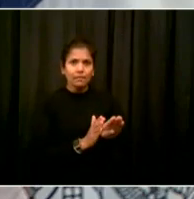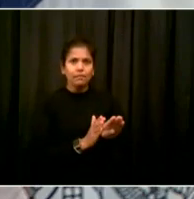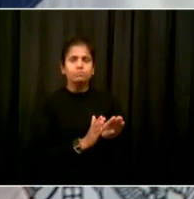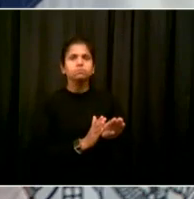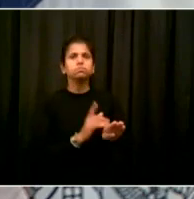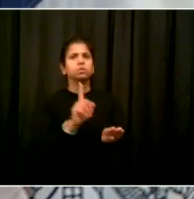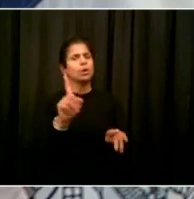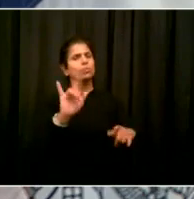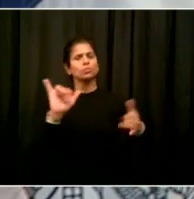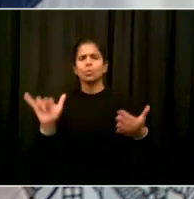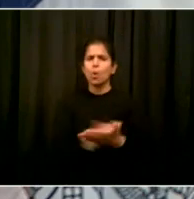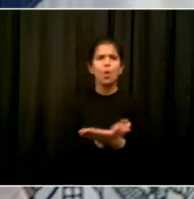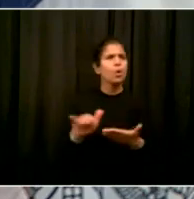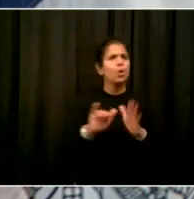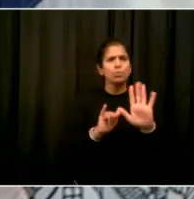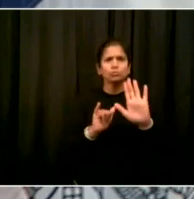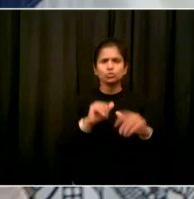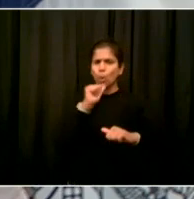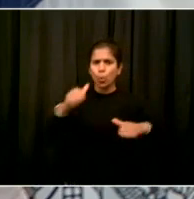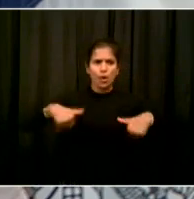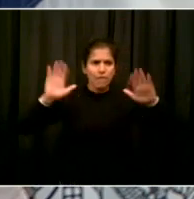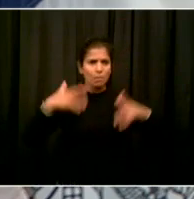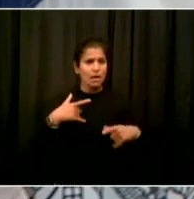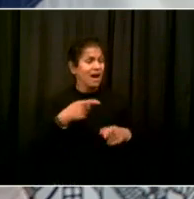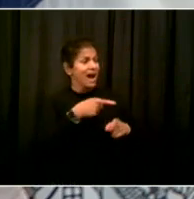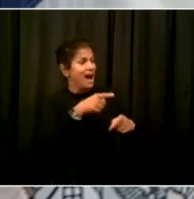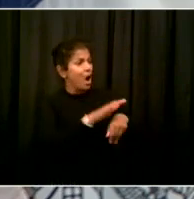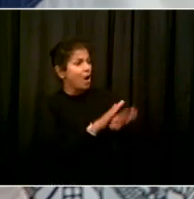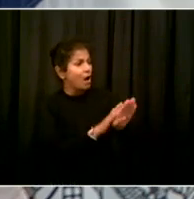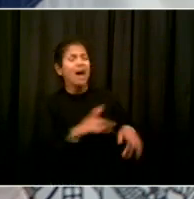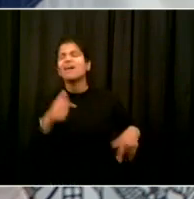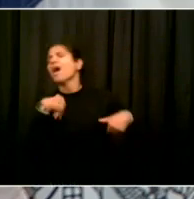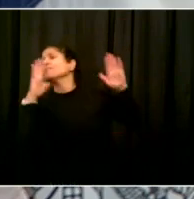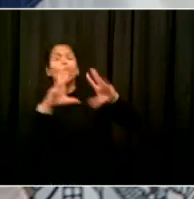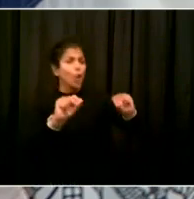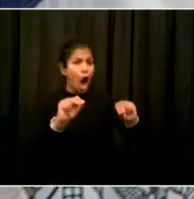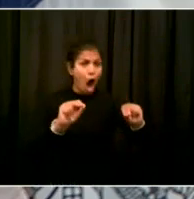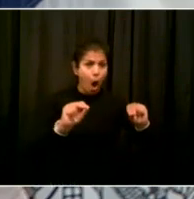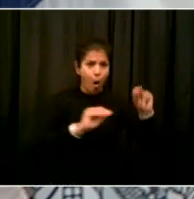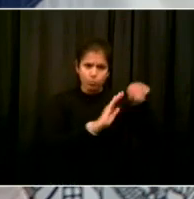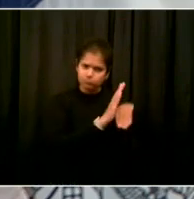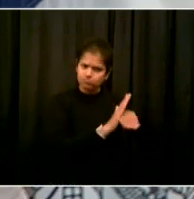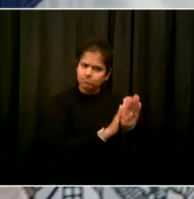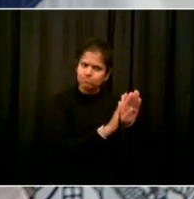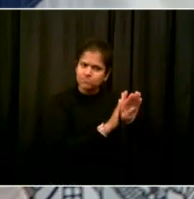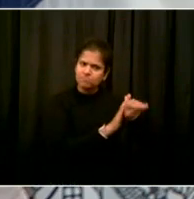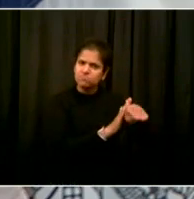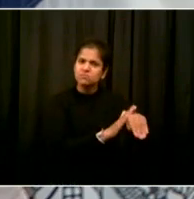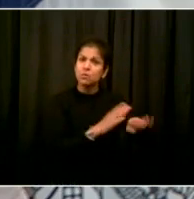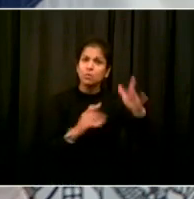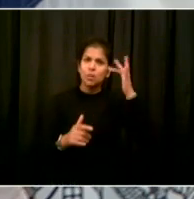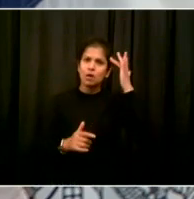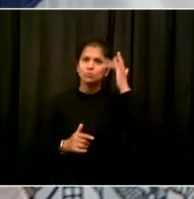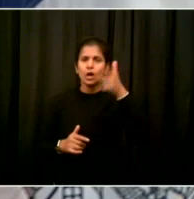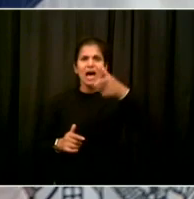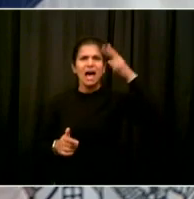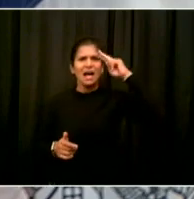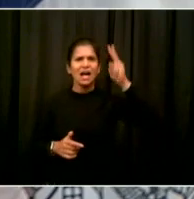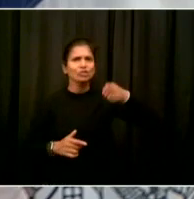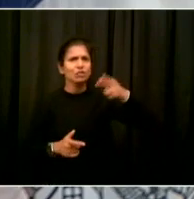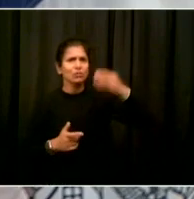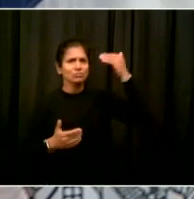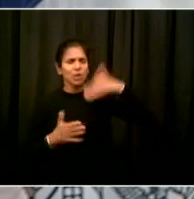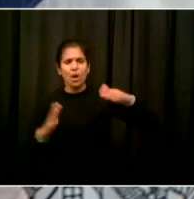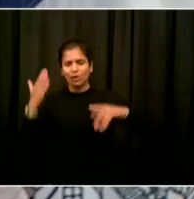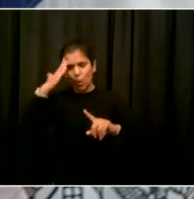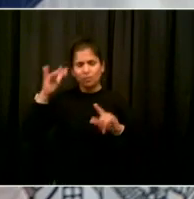back? And I keep saying, just look at the history over and over again. Look at the people of this city. They've fought through so much many times. We're going to fight through this again. And